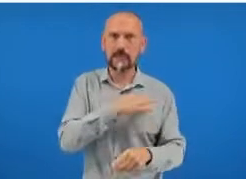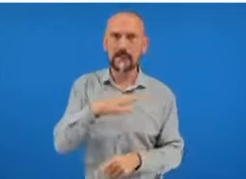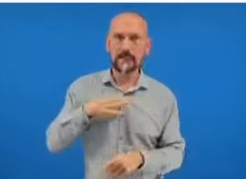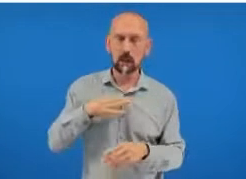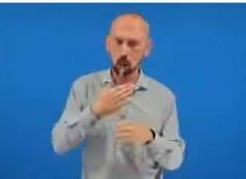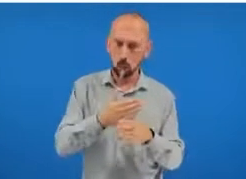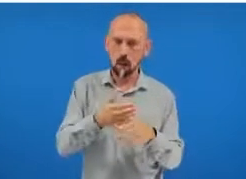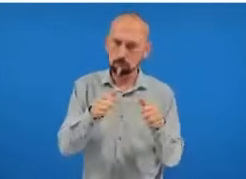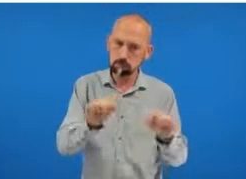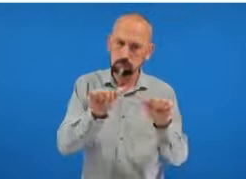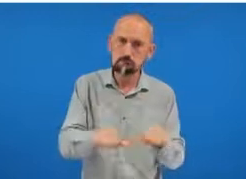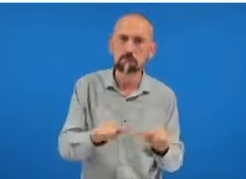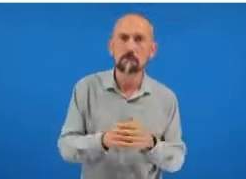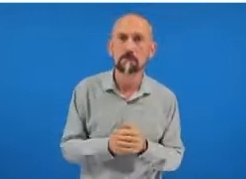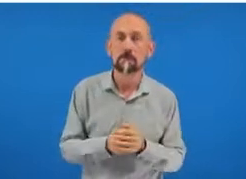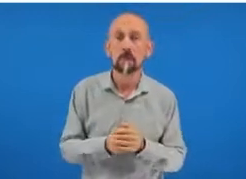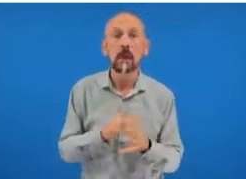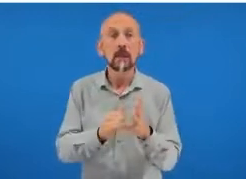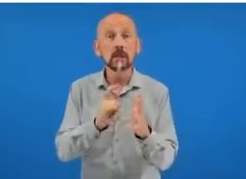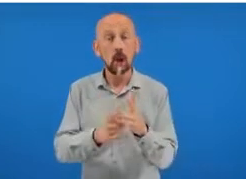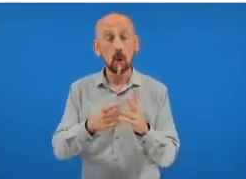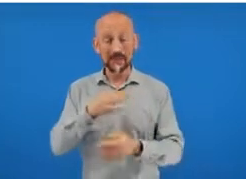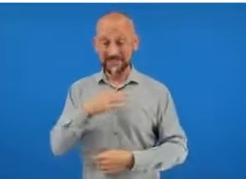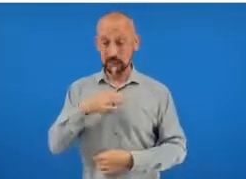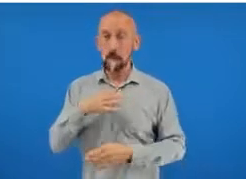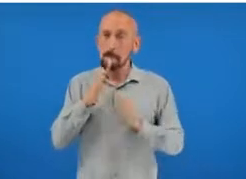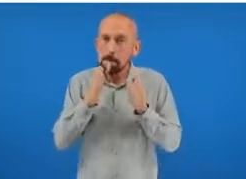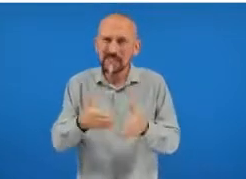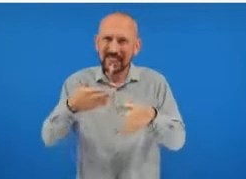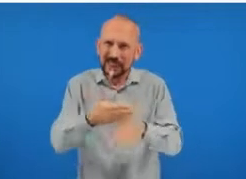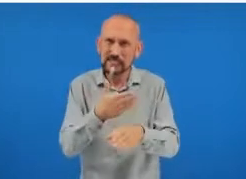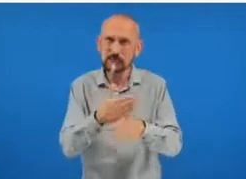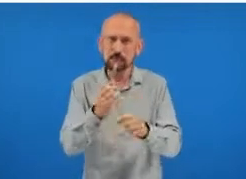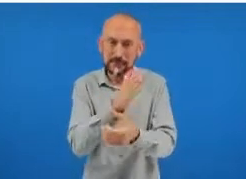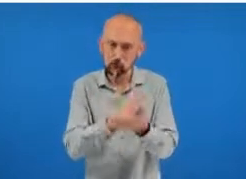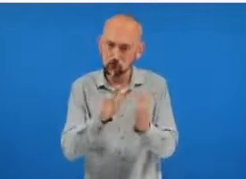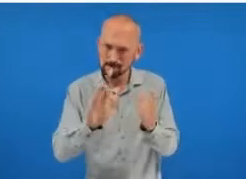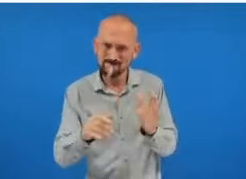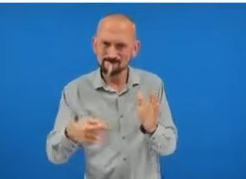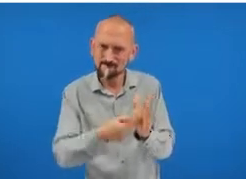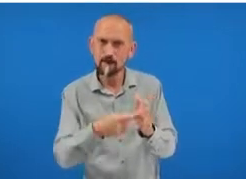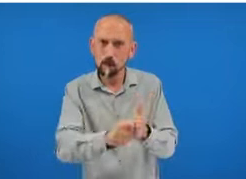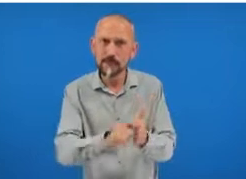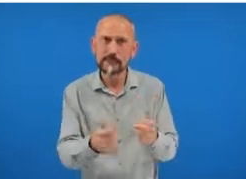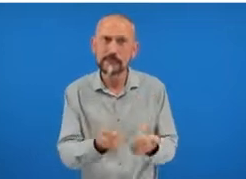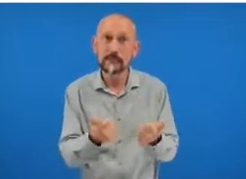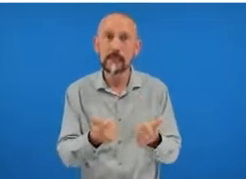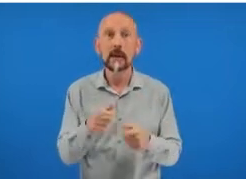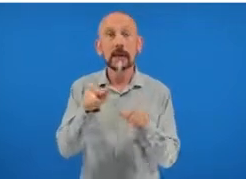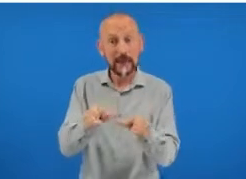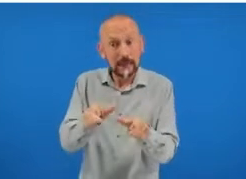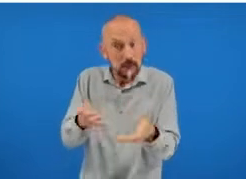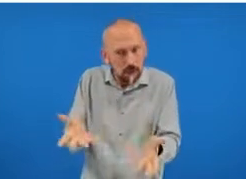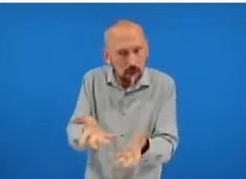an active step to avoid completing a measure. Clients are encouraged to access and submit their questionnaires ahead of the